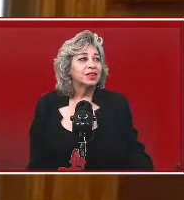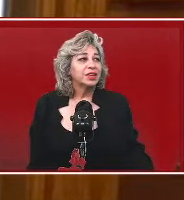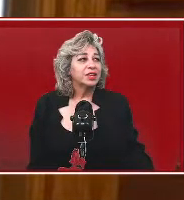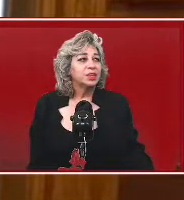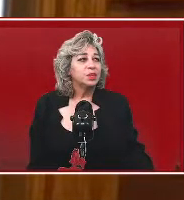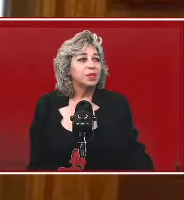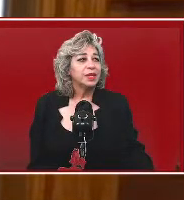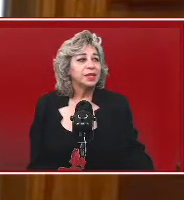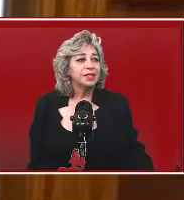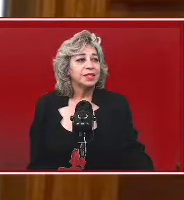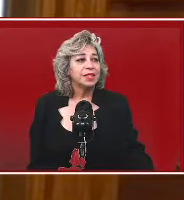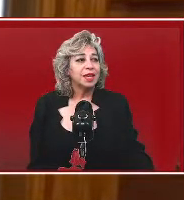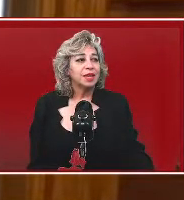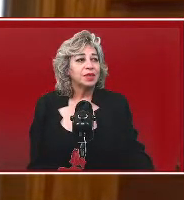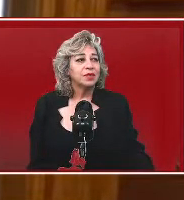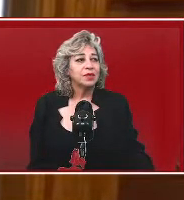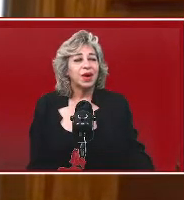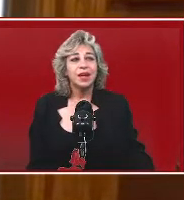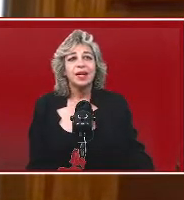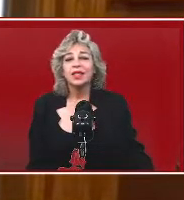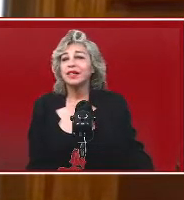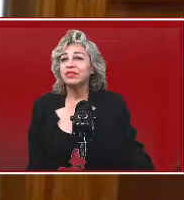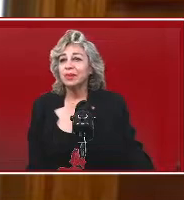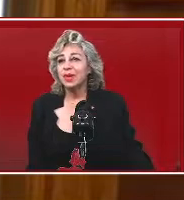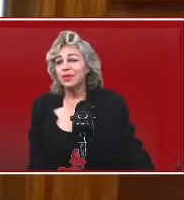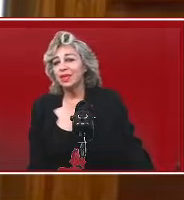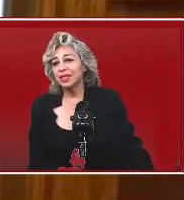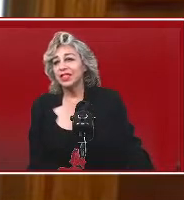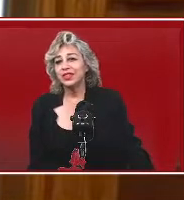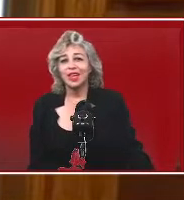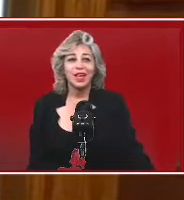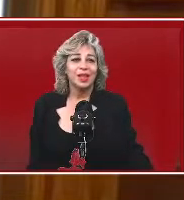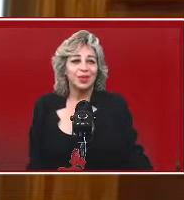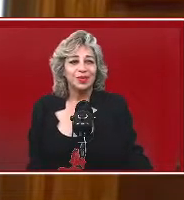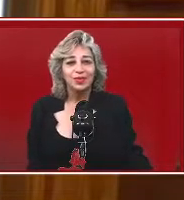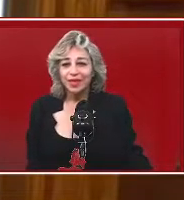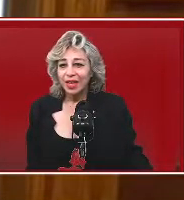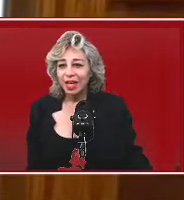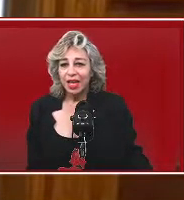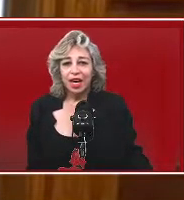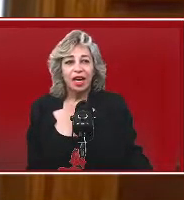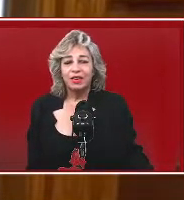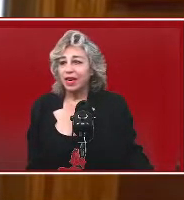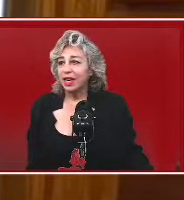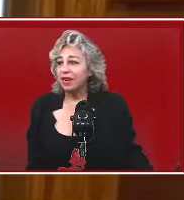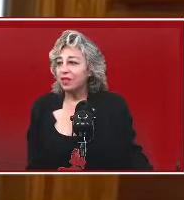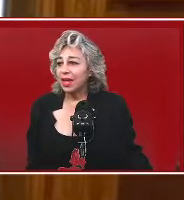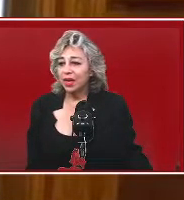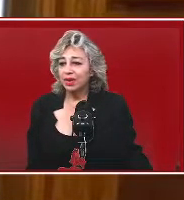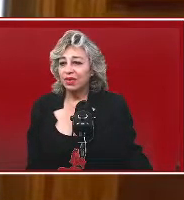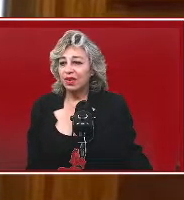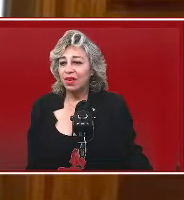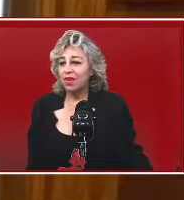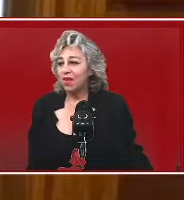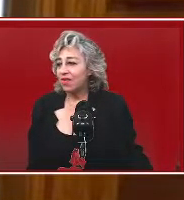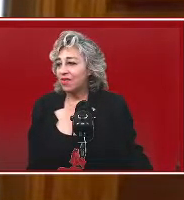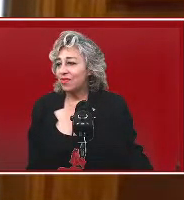So I've got 2 places I can write if somebody wants to say hello. All right, here we